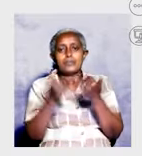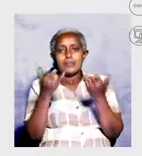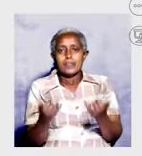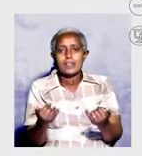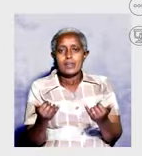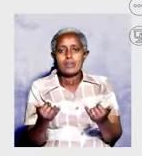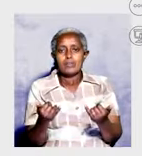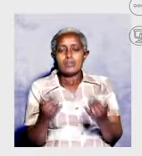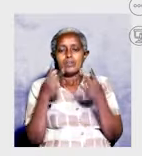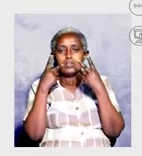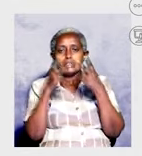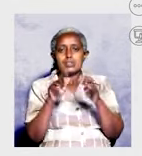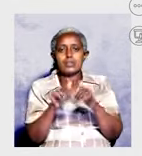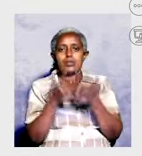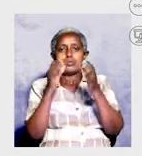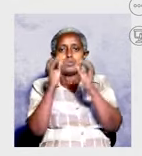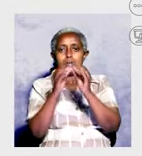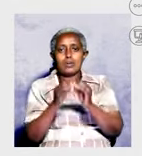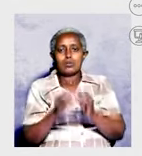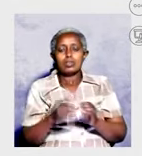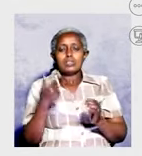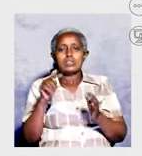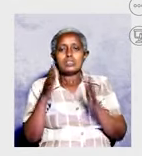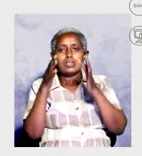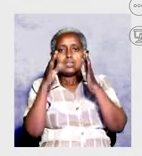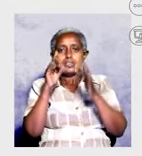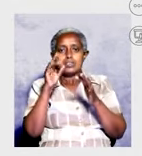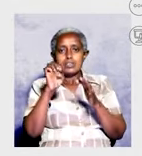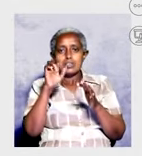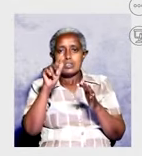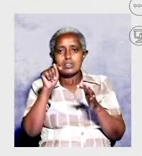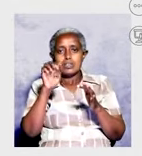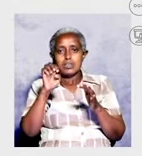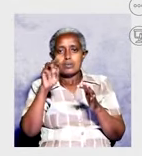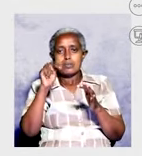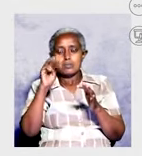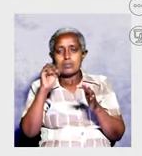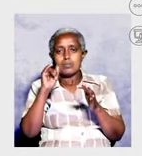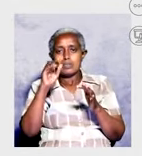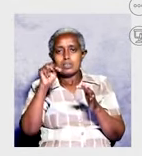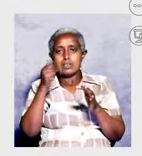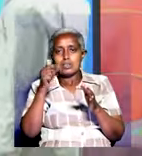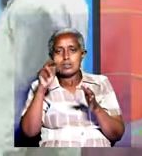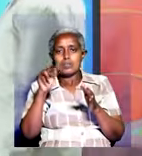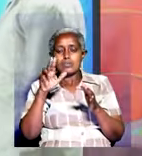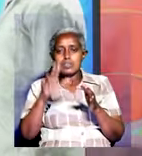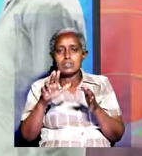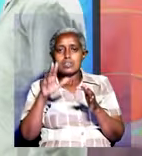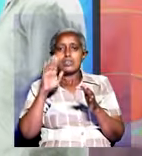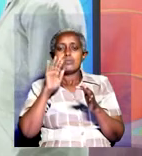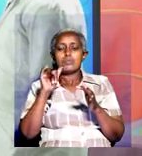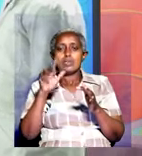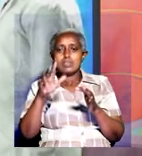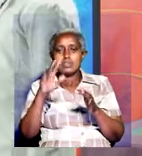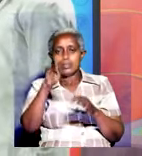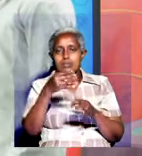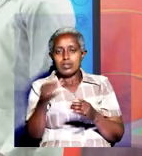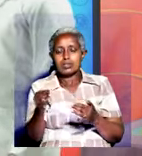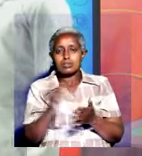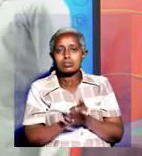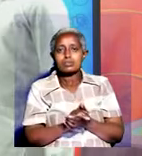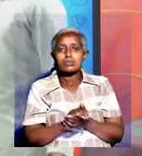now let's see how to calculate the determinant of 3 by 3 matrix.